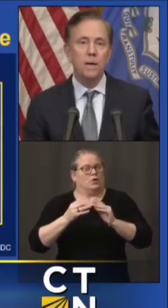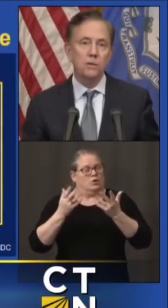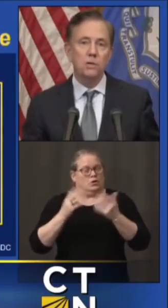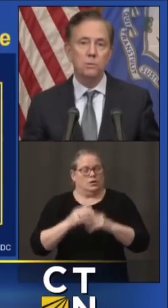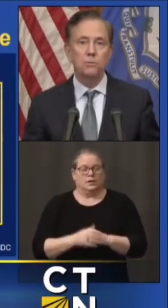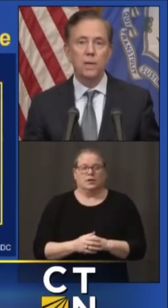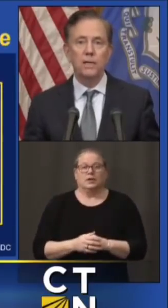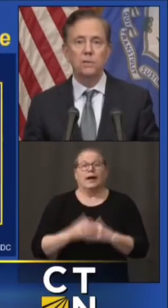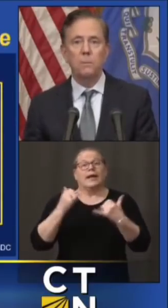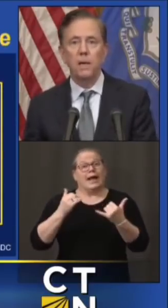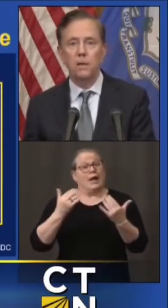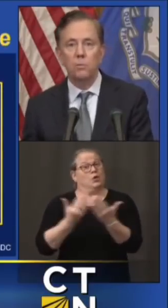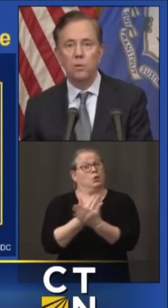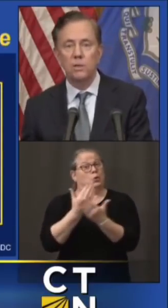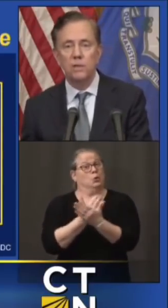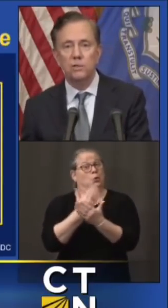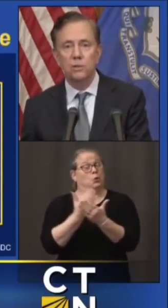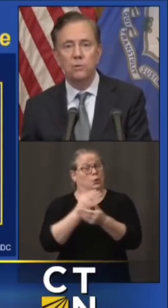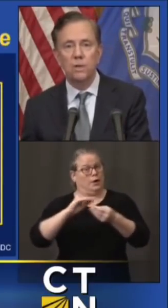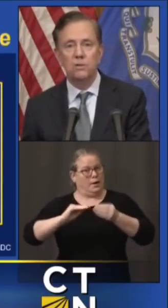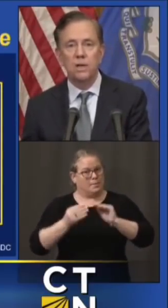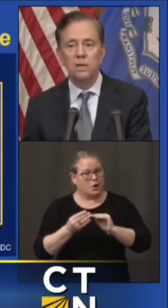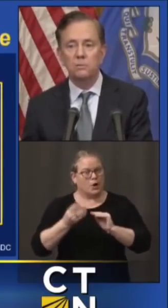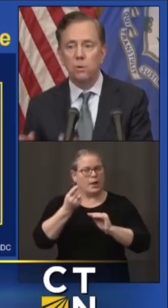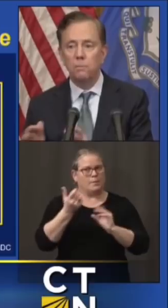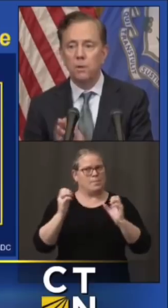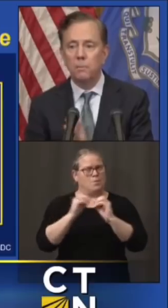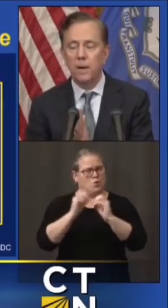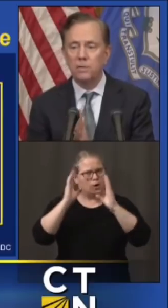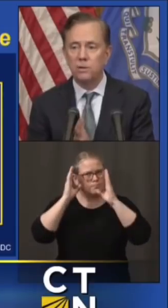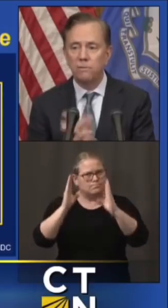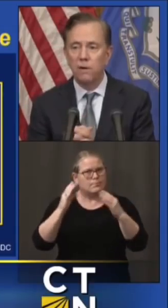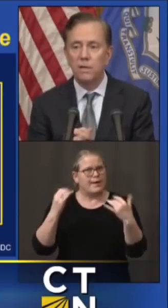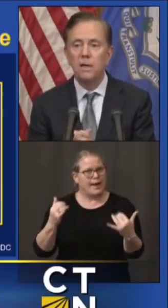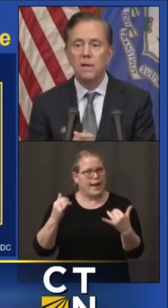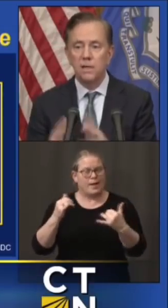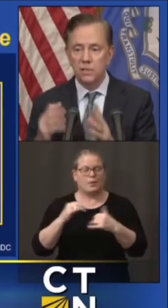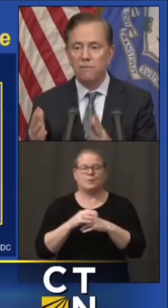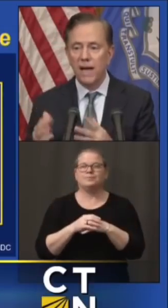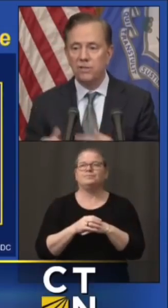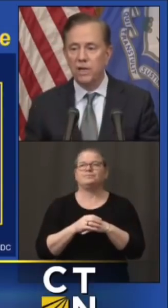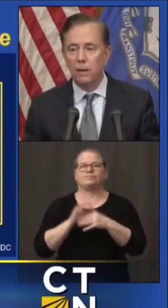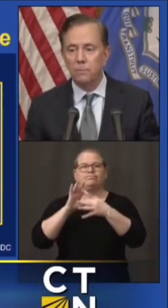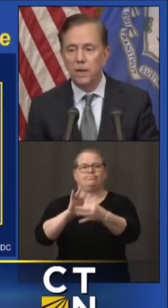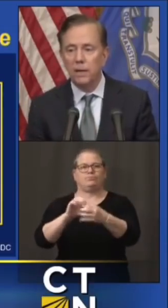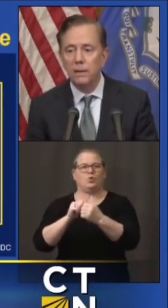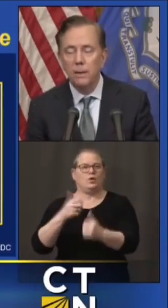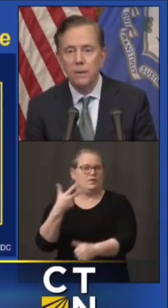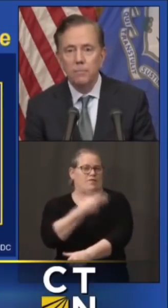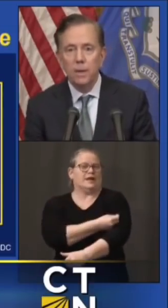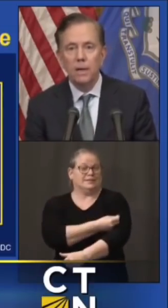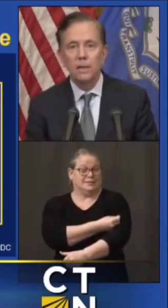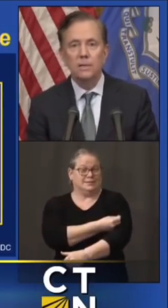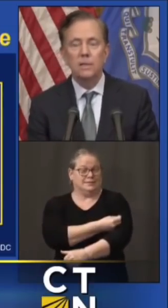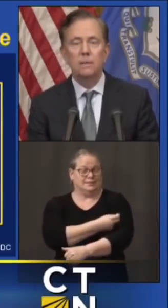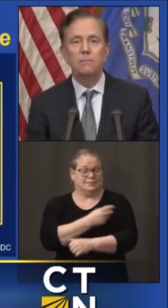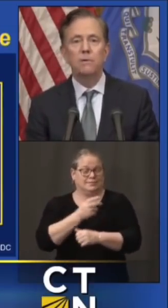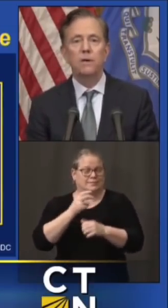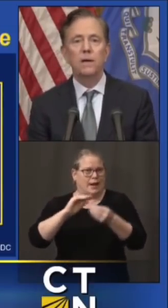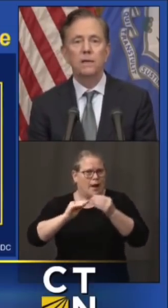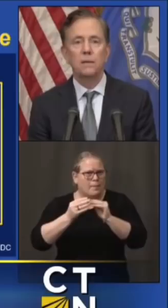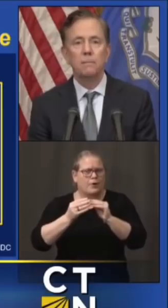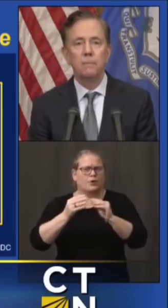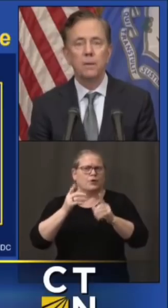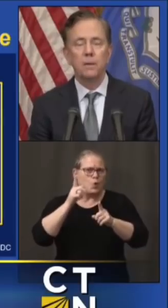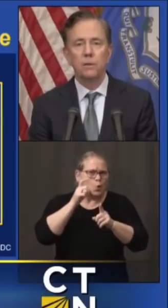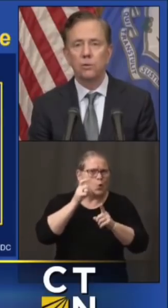new metrics, which we like to pay a little more attention to these days, more on the positive front, is the vaccine update. And we've